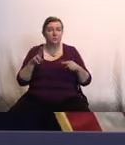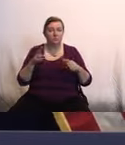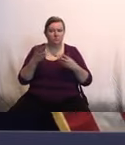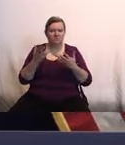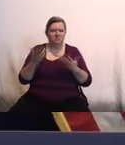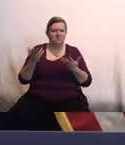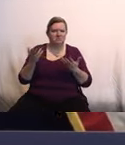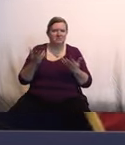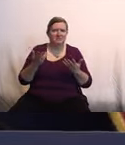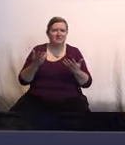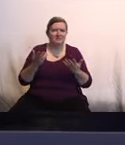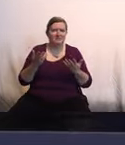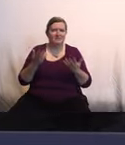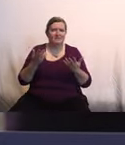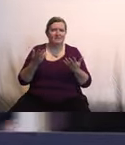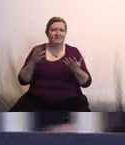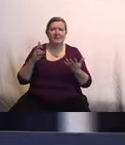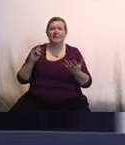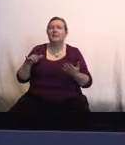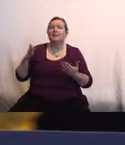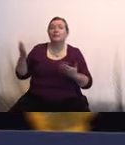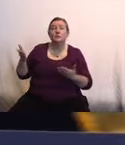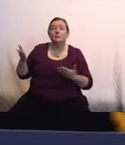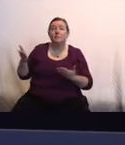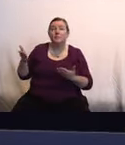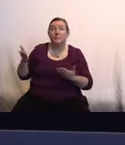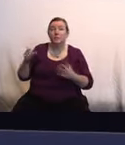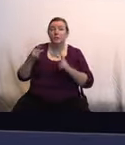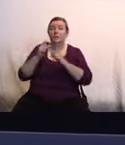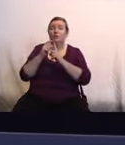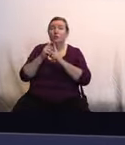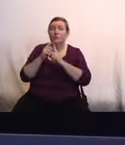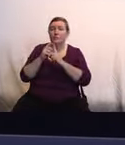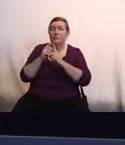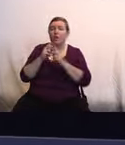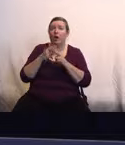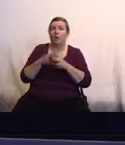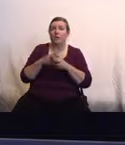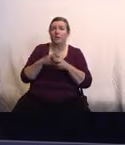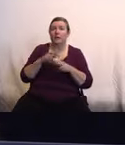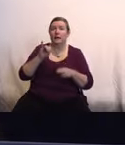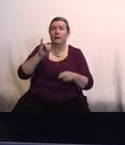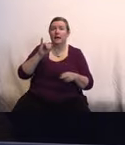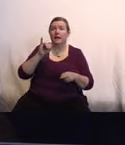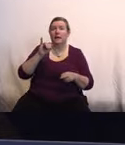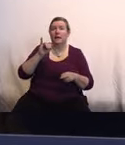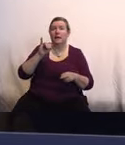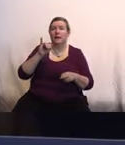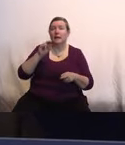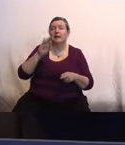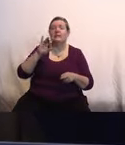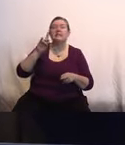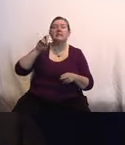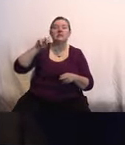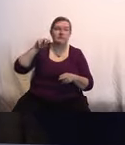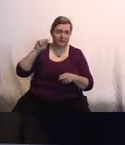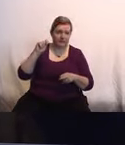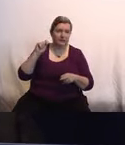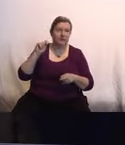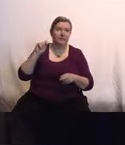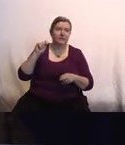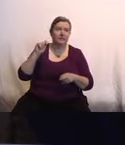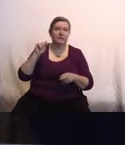about incidental? Yeah, I first want to say we use the term incidental, which is kind of a misnomer because it's really